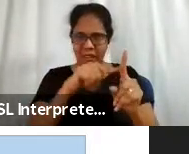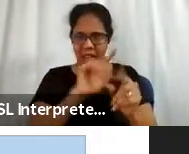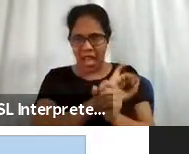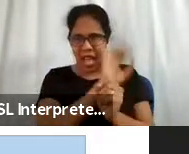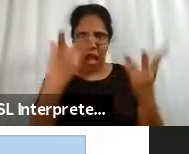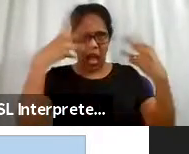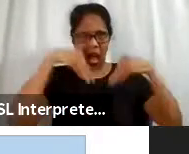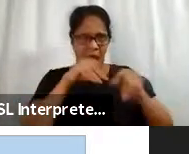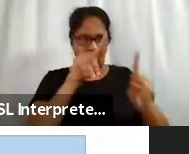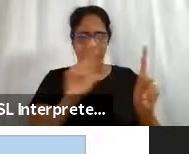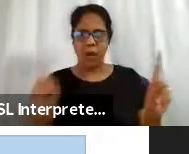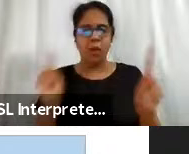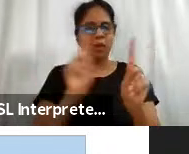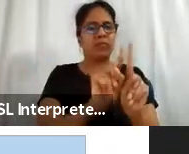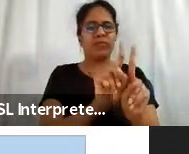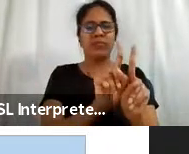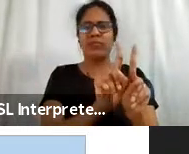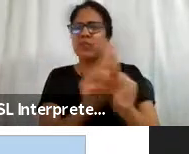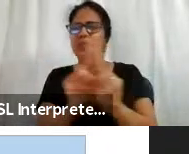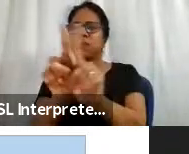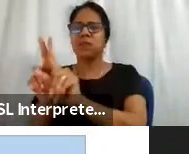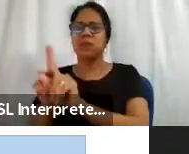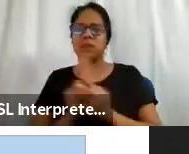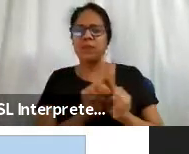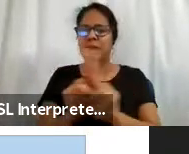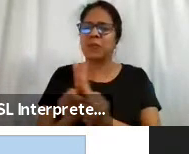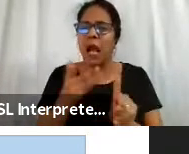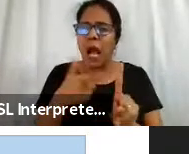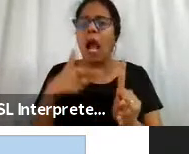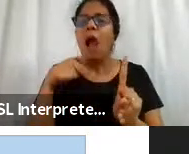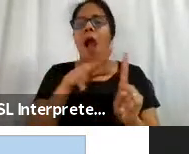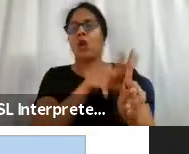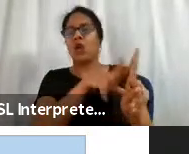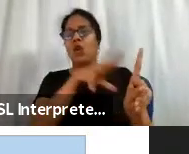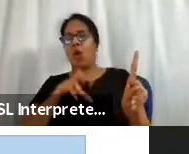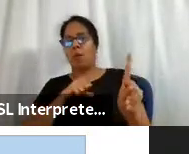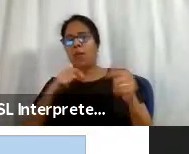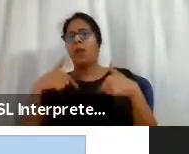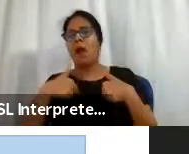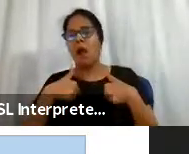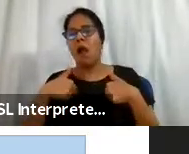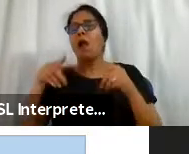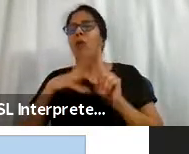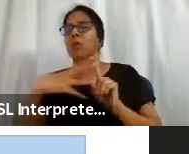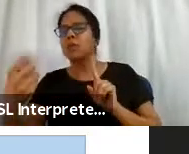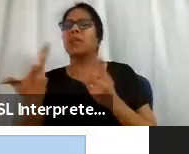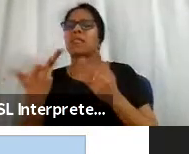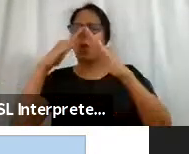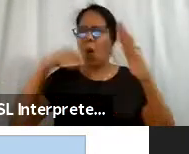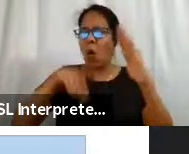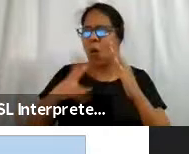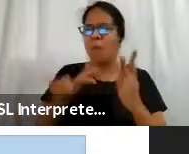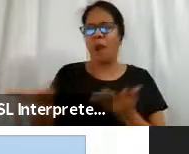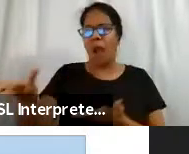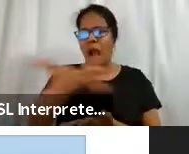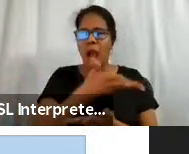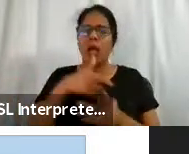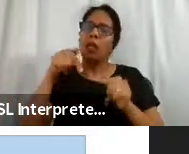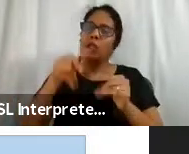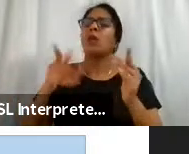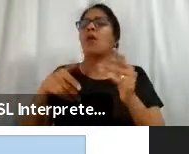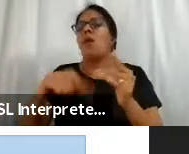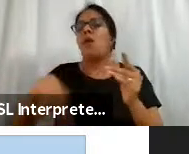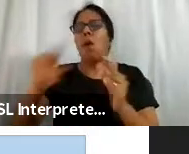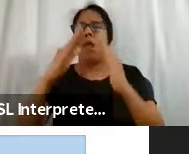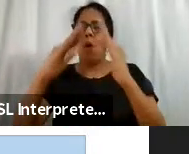about less than a meter's distance. So all these people are eligible for home isolation. Then